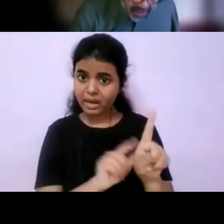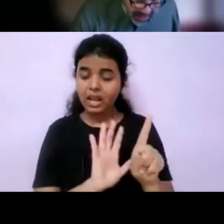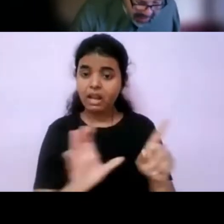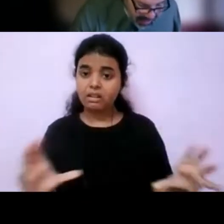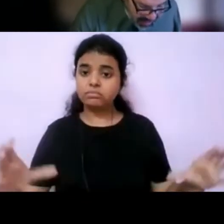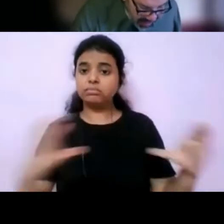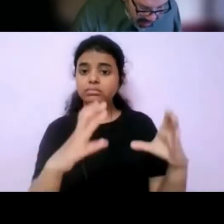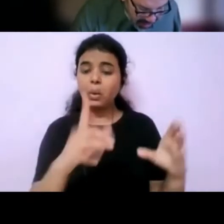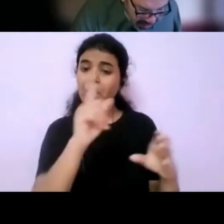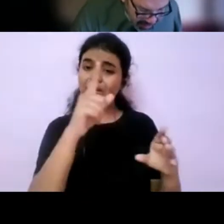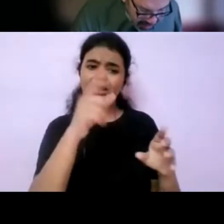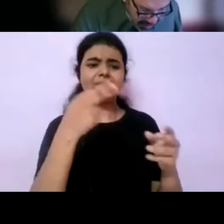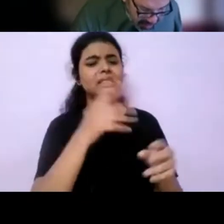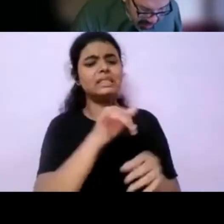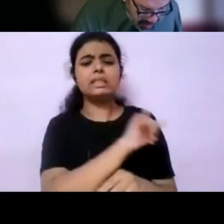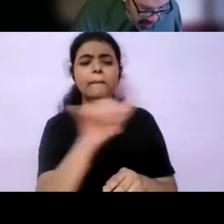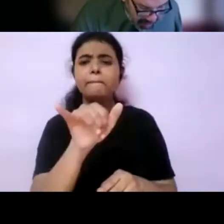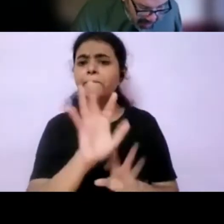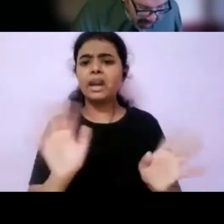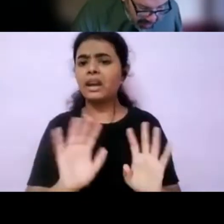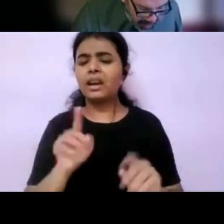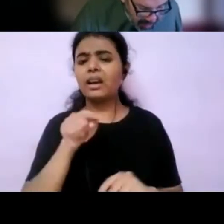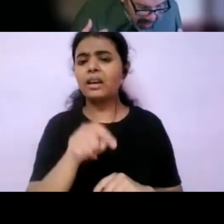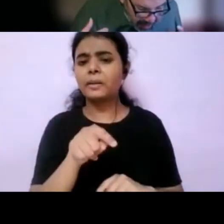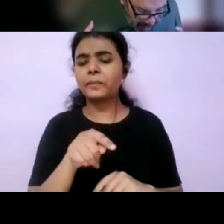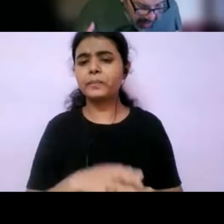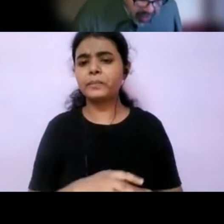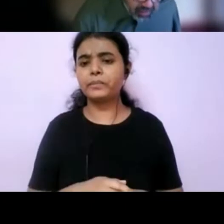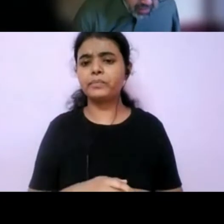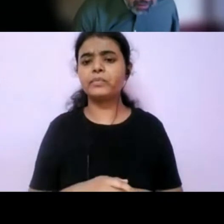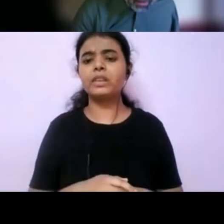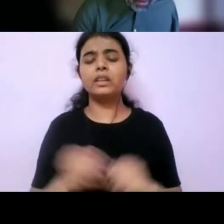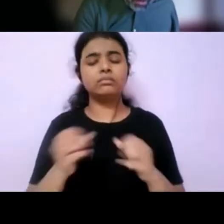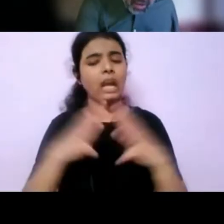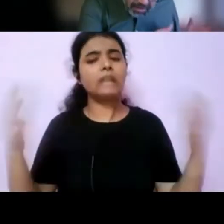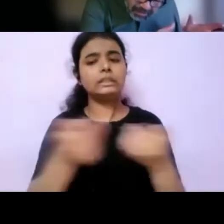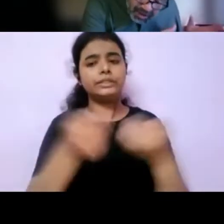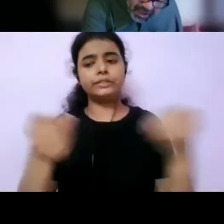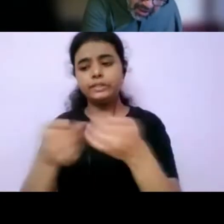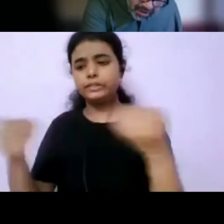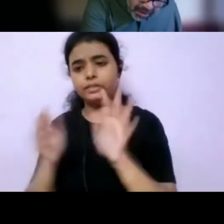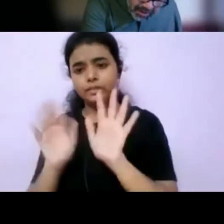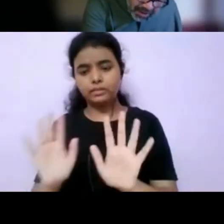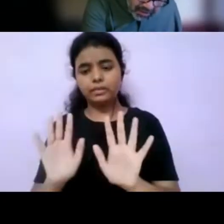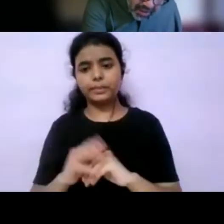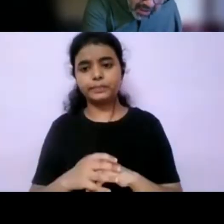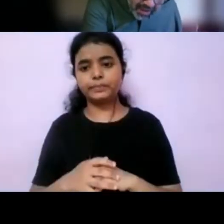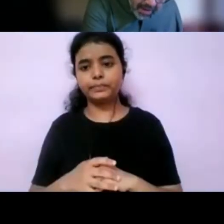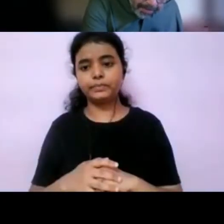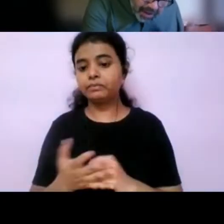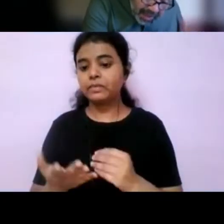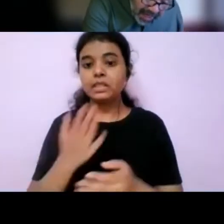common identity and I think there are huge differences in terms of disability and